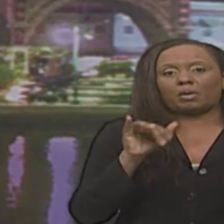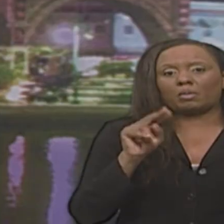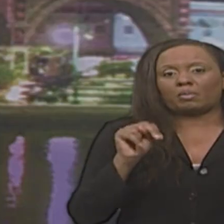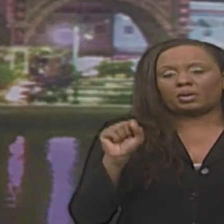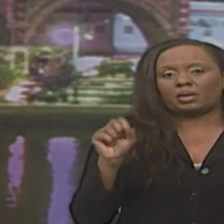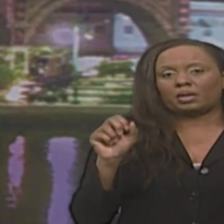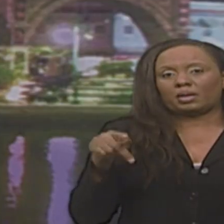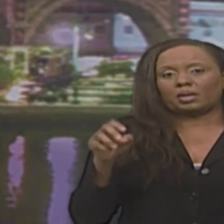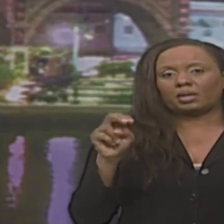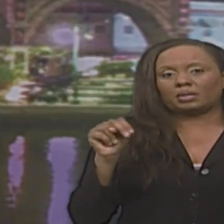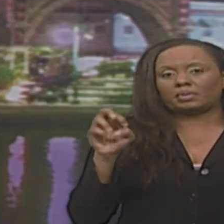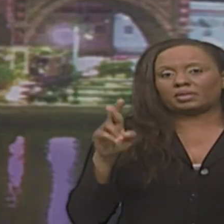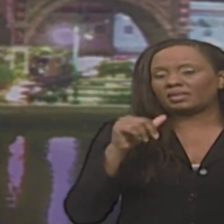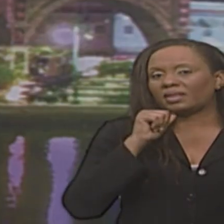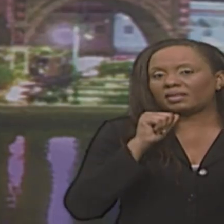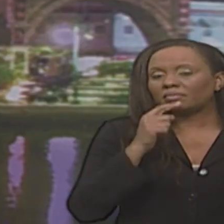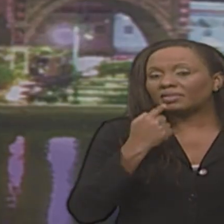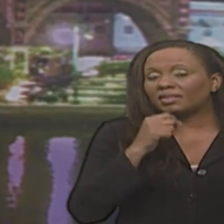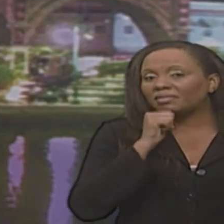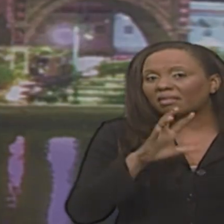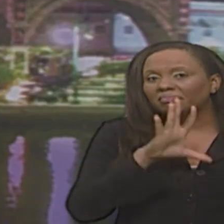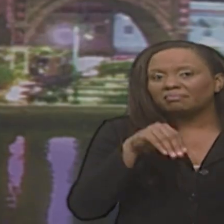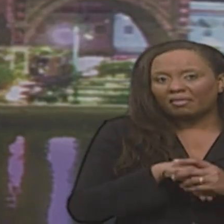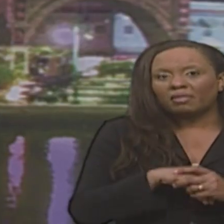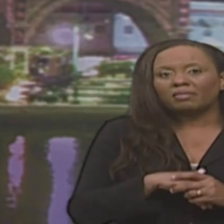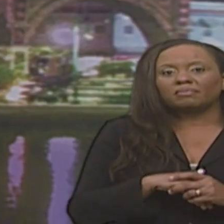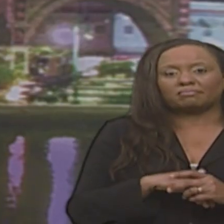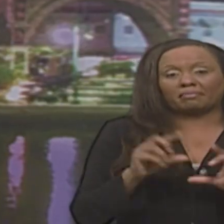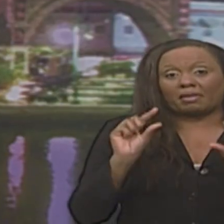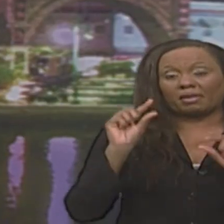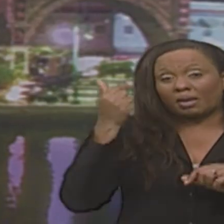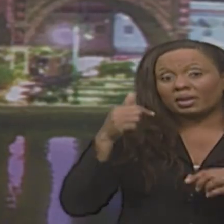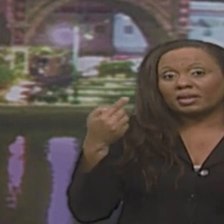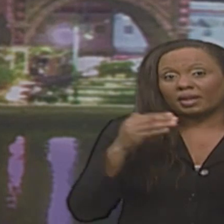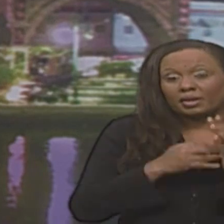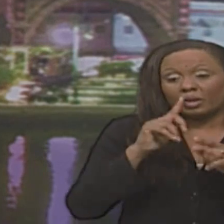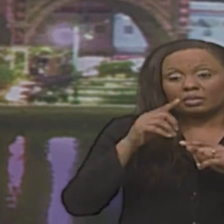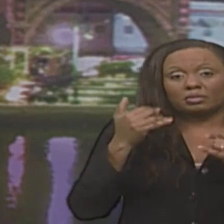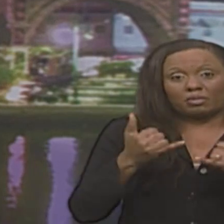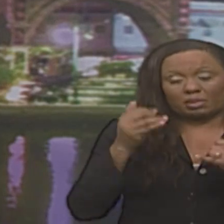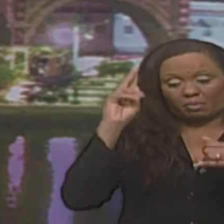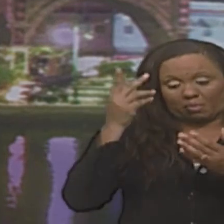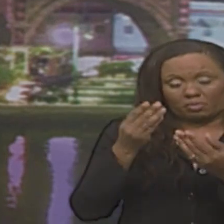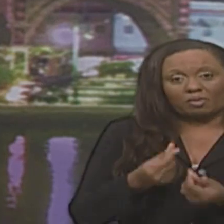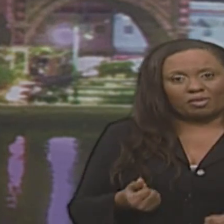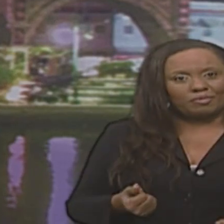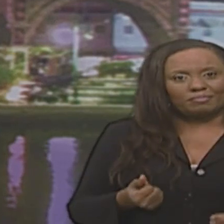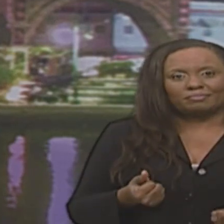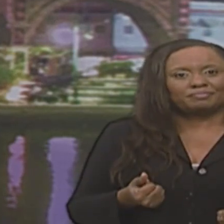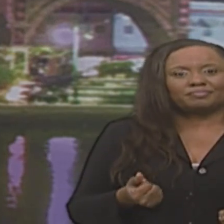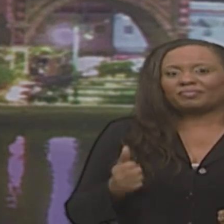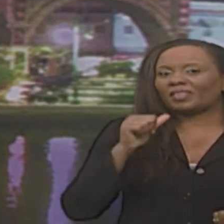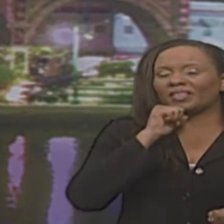He said since he is not running for office again, once Parliament is dissolved, he will not be returning to the House. The former two-term Prime